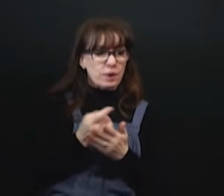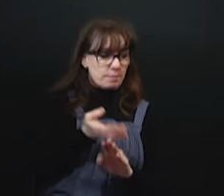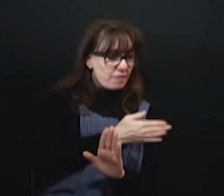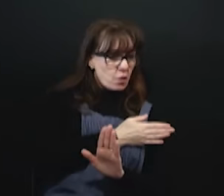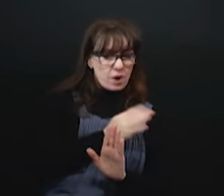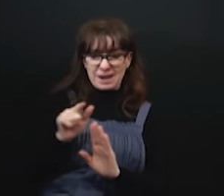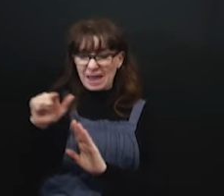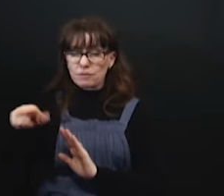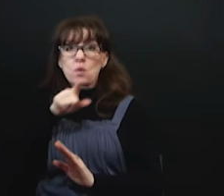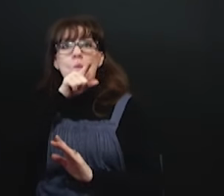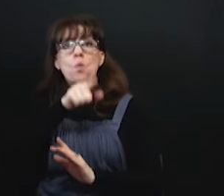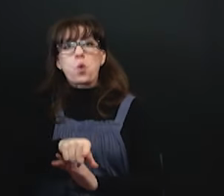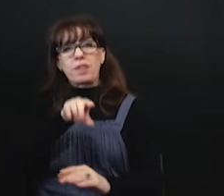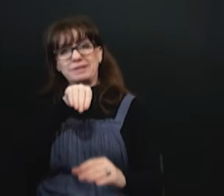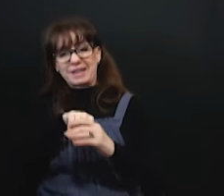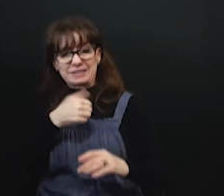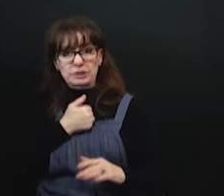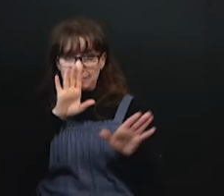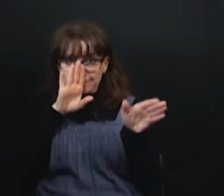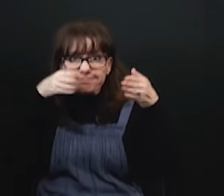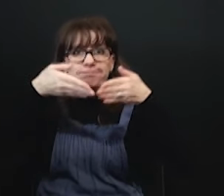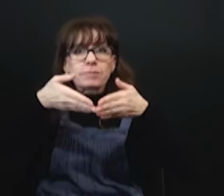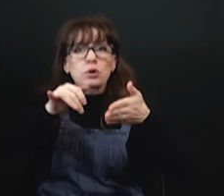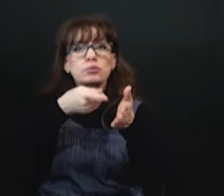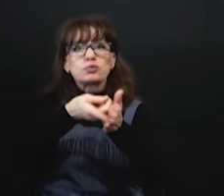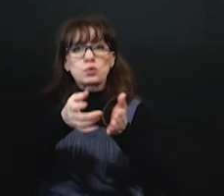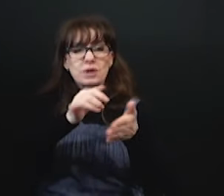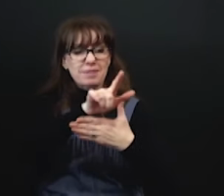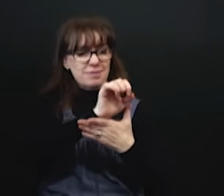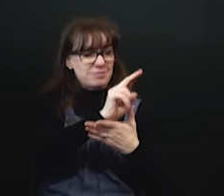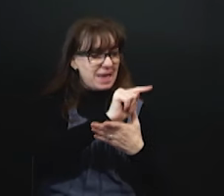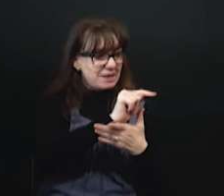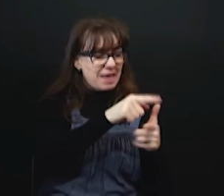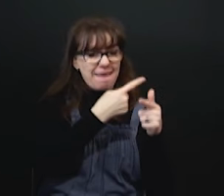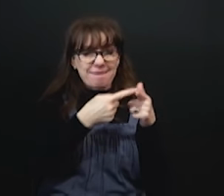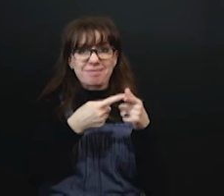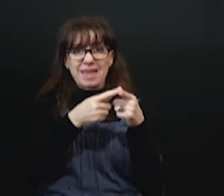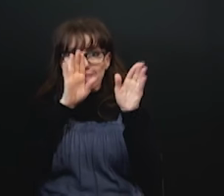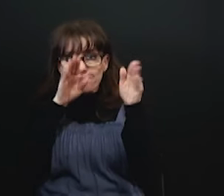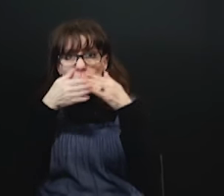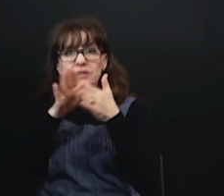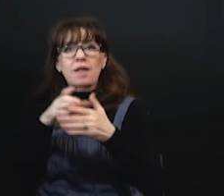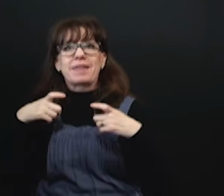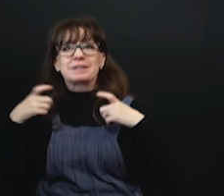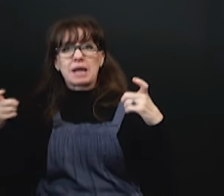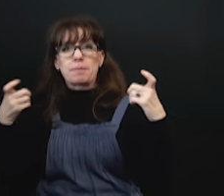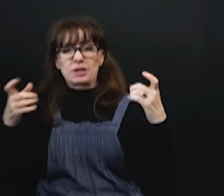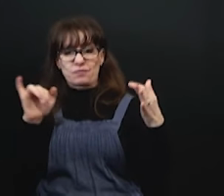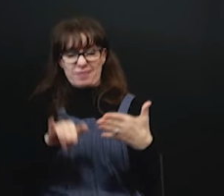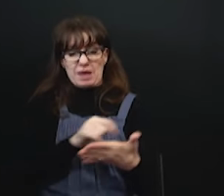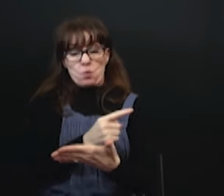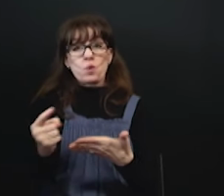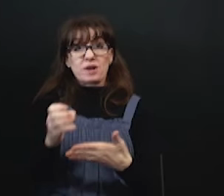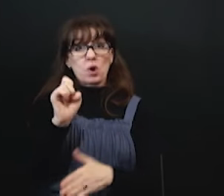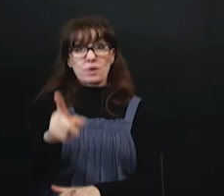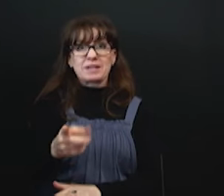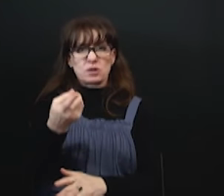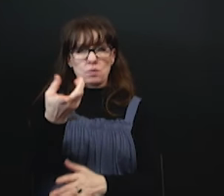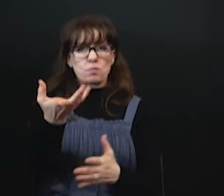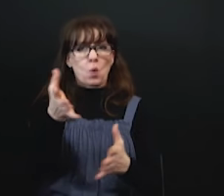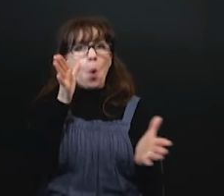after so we can truly invest ourselves after the season of Lent in what that celebration is all throughout that week. Amen. So I hope you'll be with